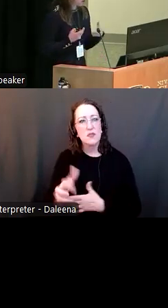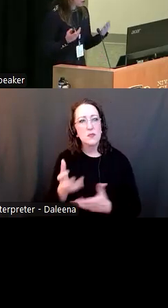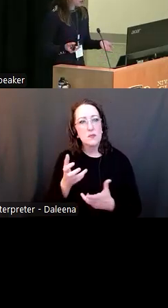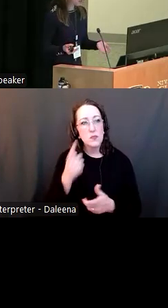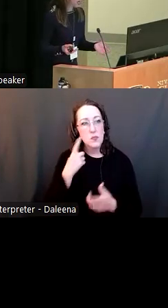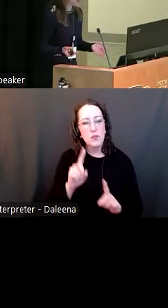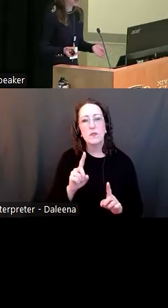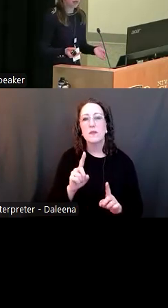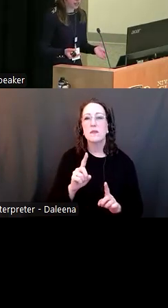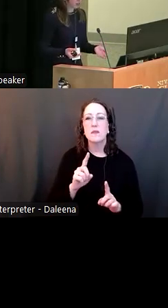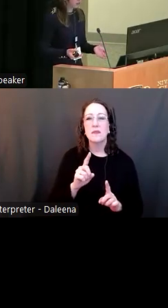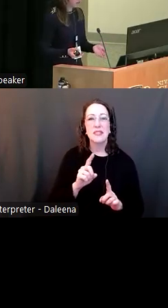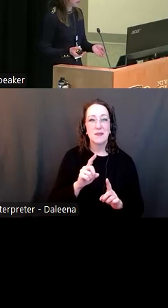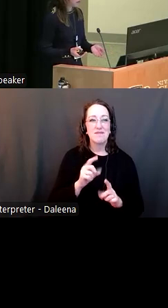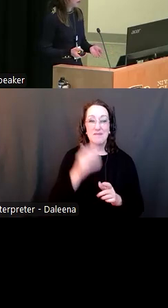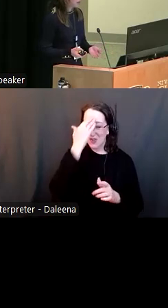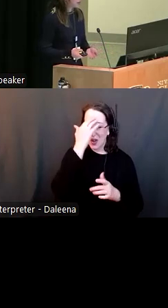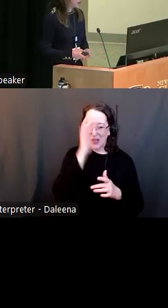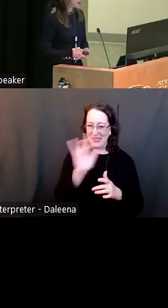So a few knowledge gaps were evident.